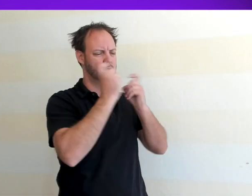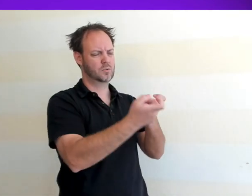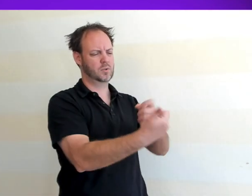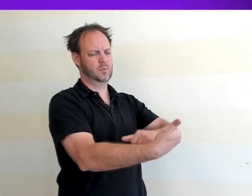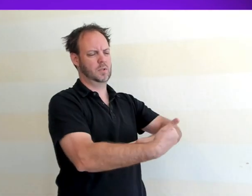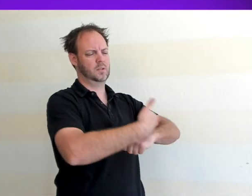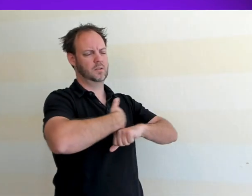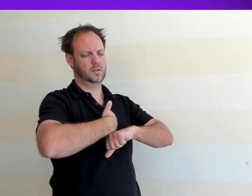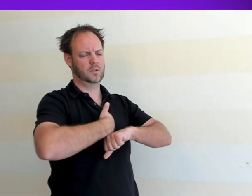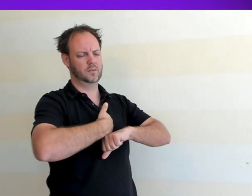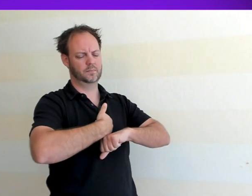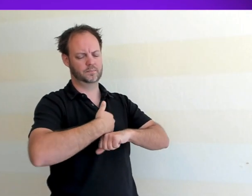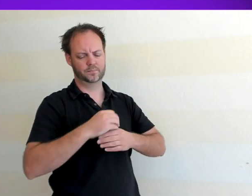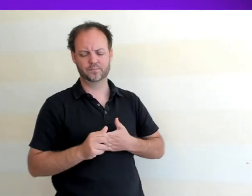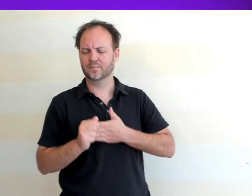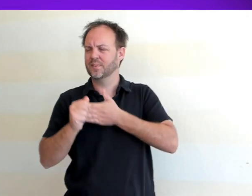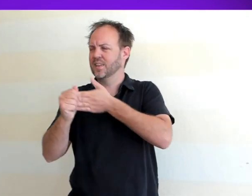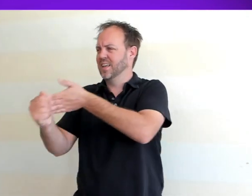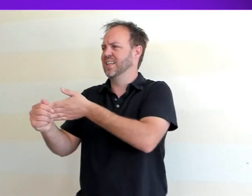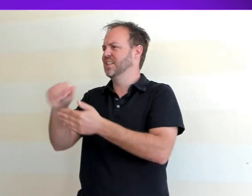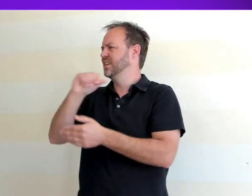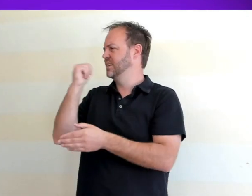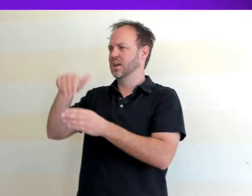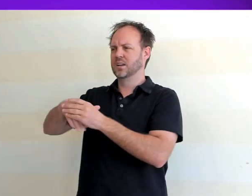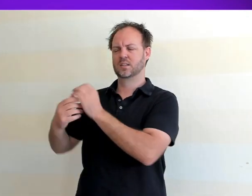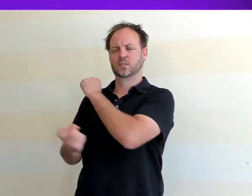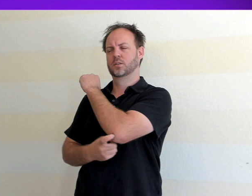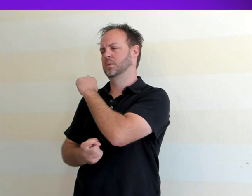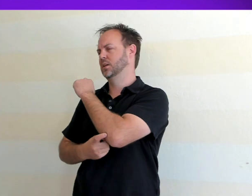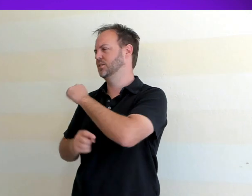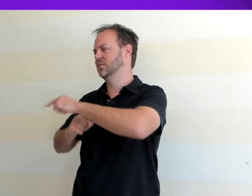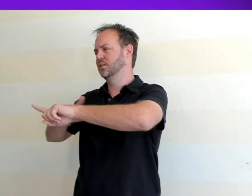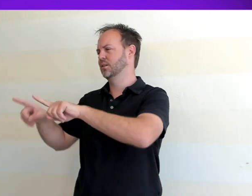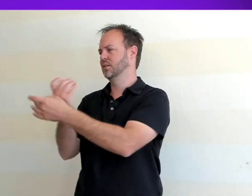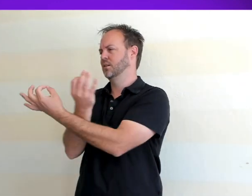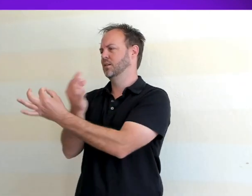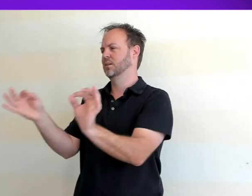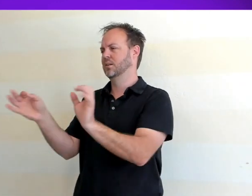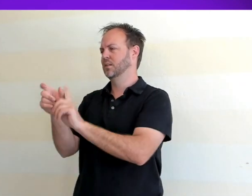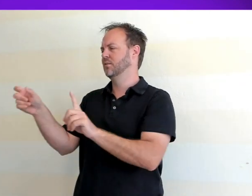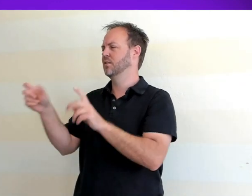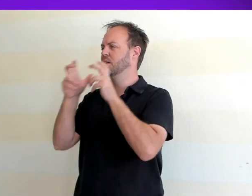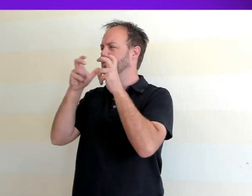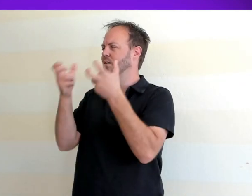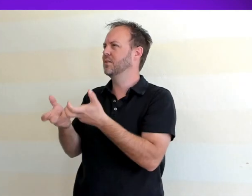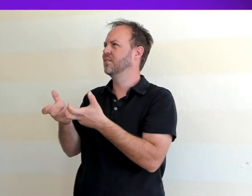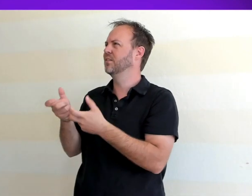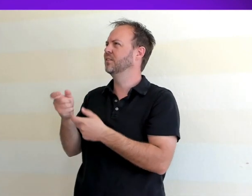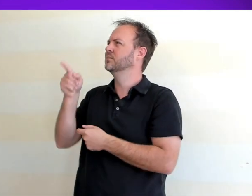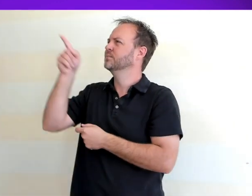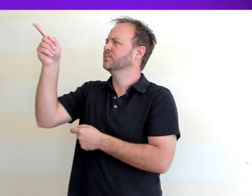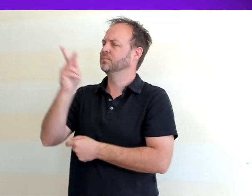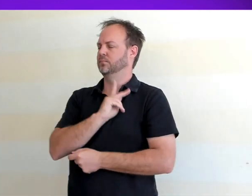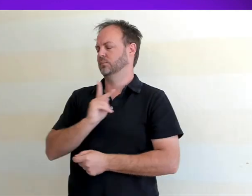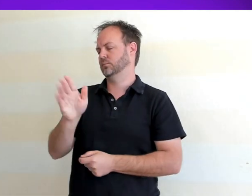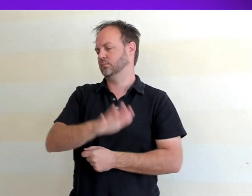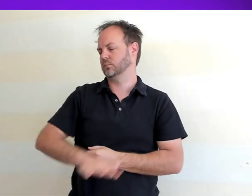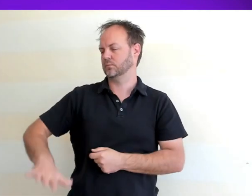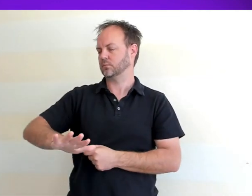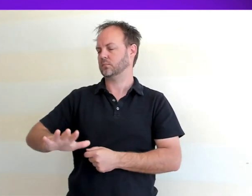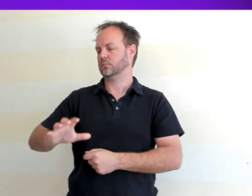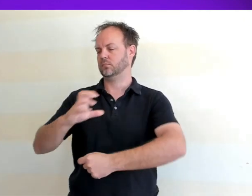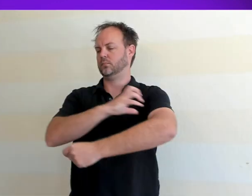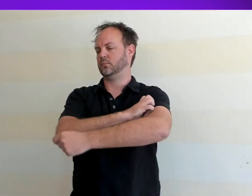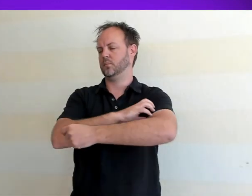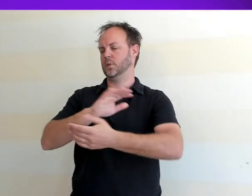those who trespass against us. Lead us not into temptation, but deliver us from evil. For thine is the